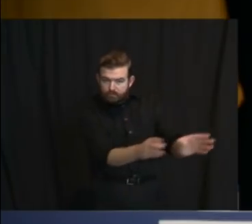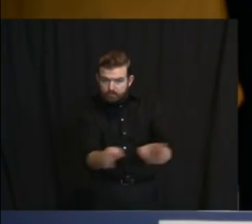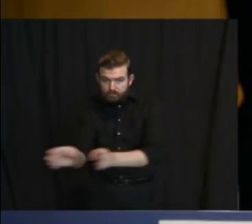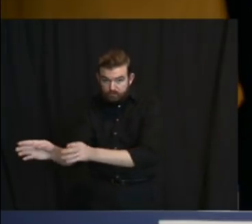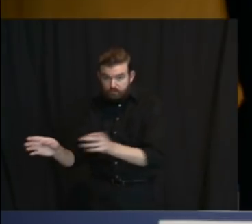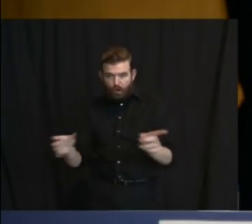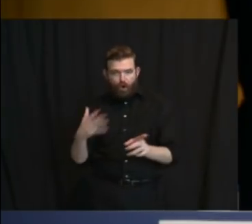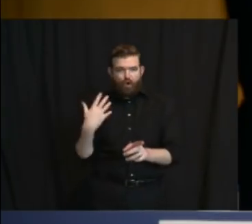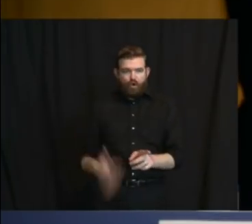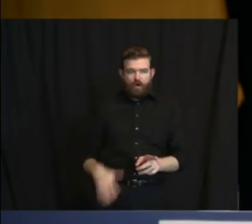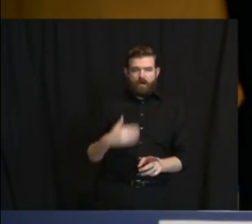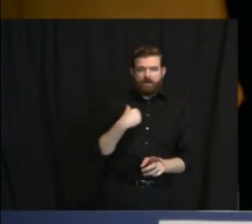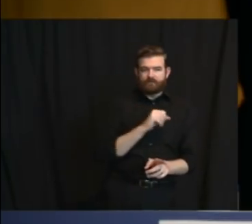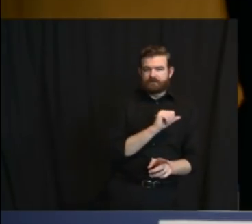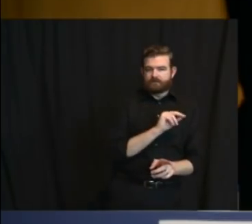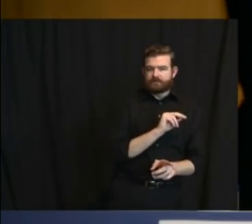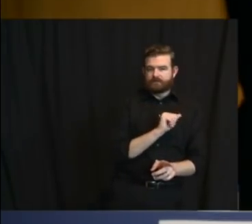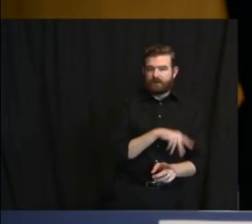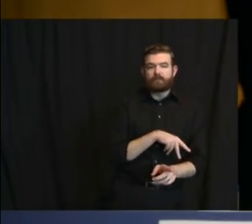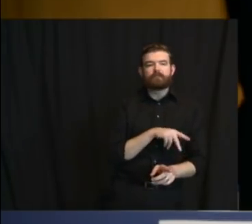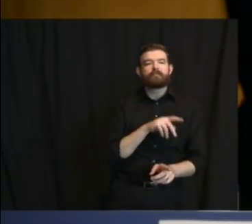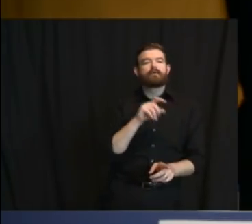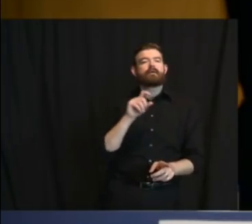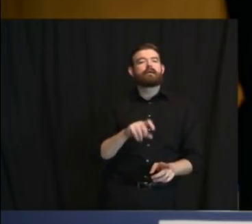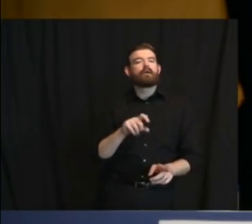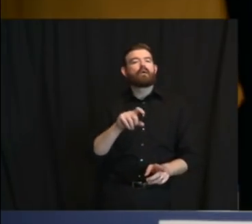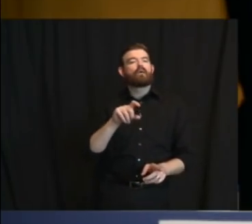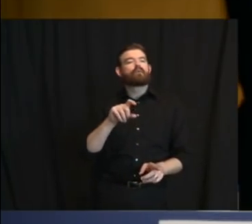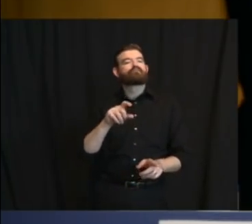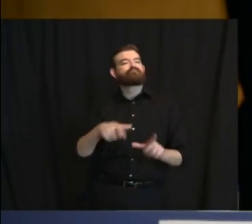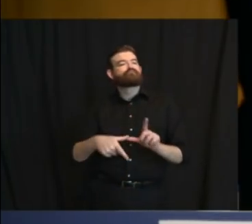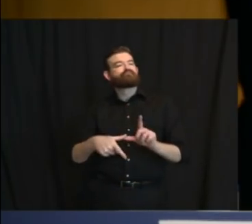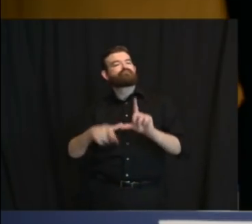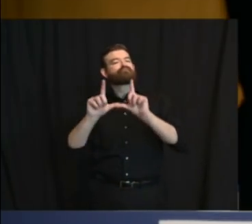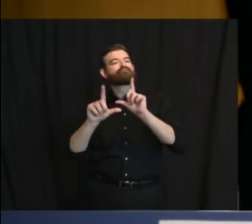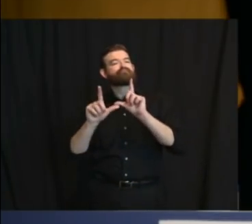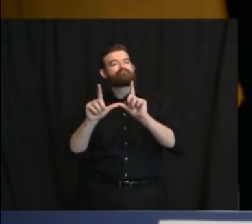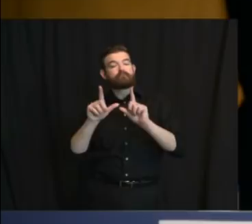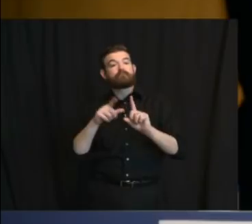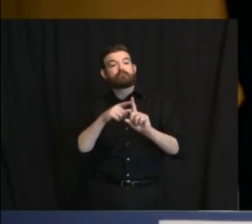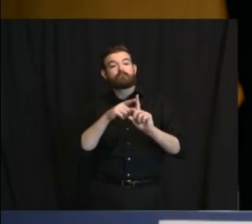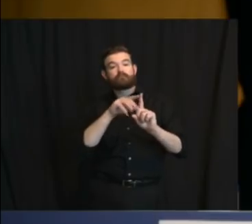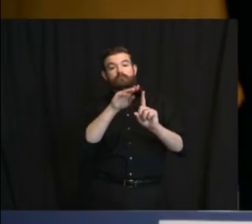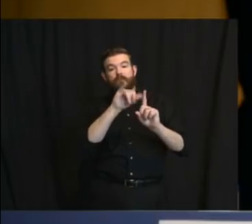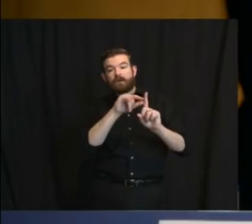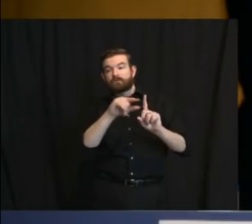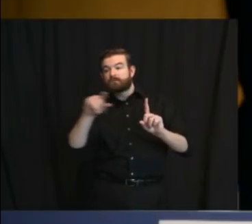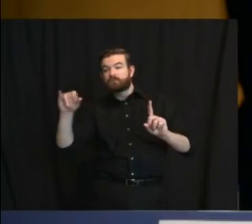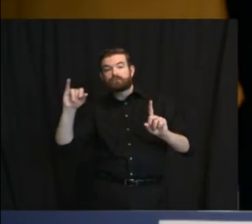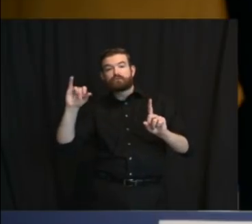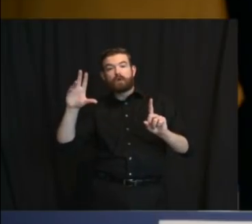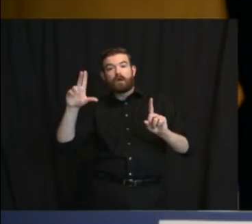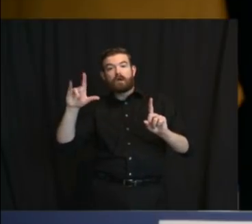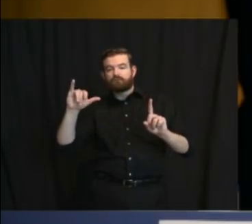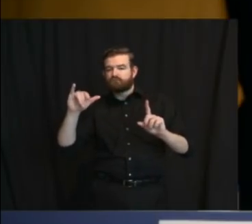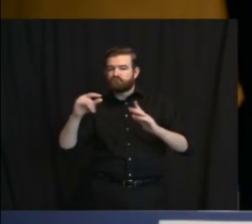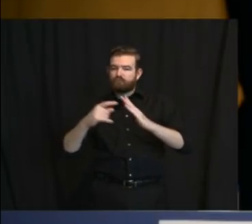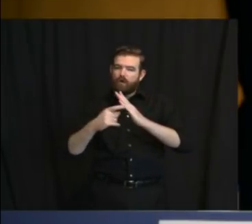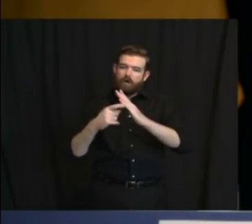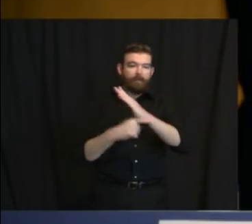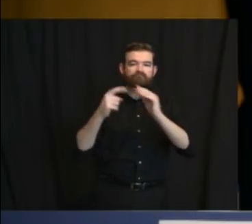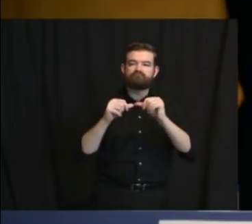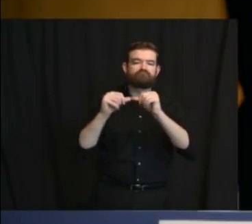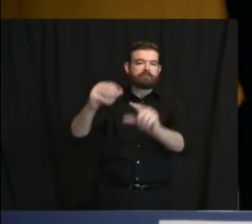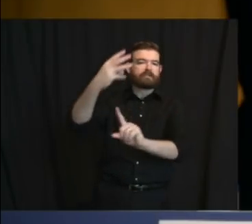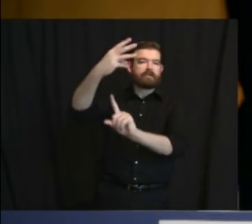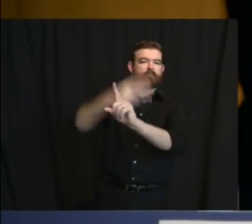in March and April and are due in May or June will be extended for 6 months. This